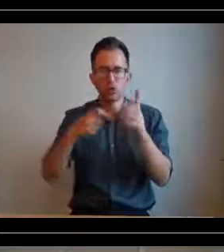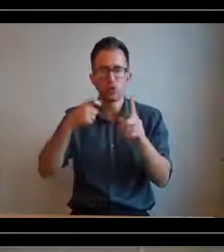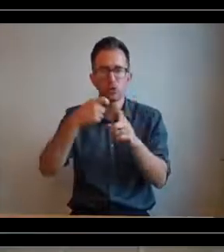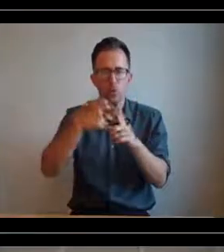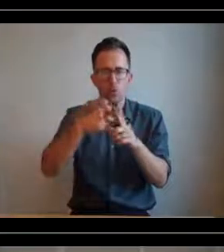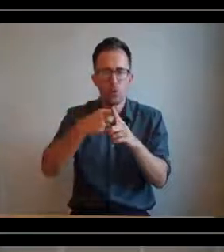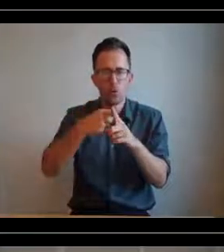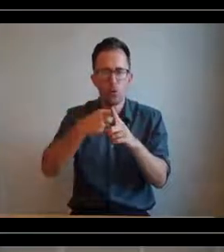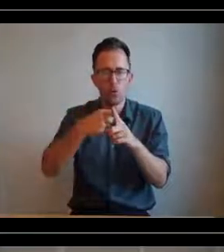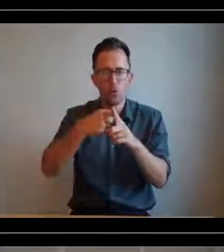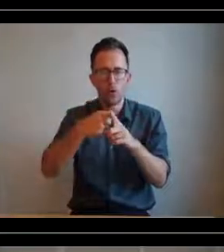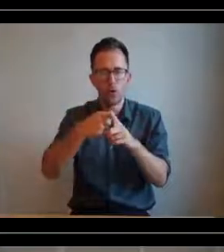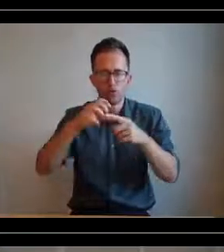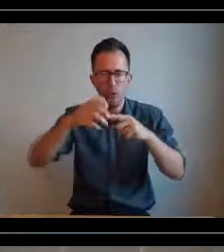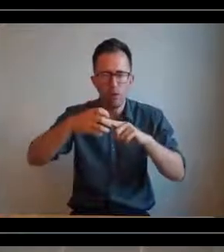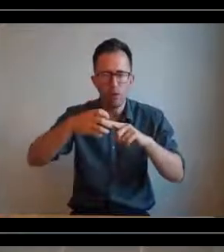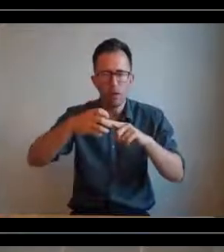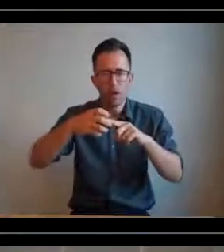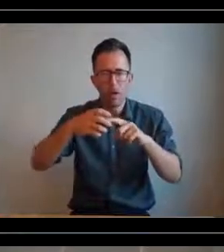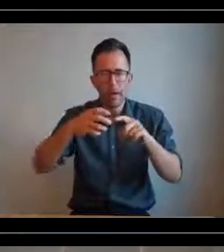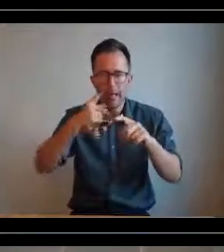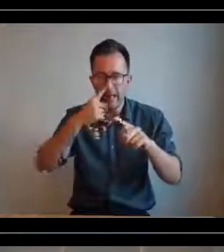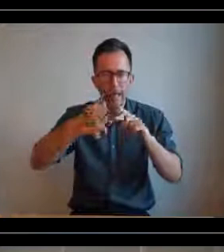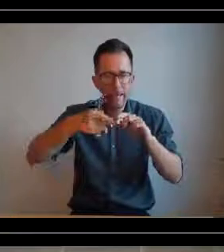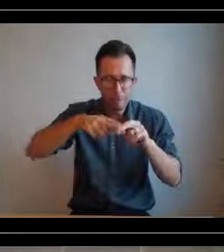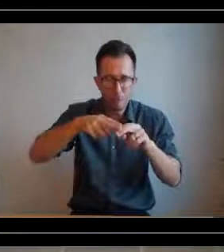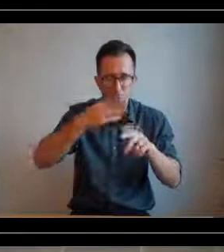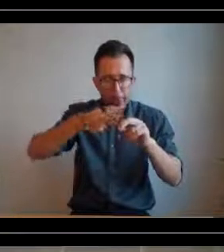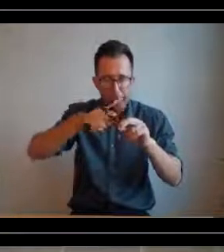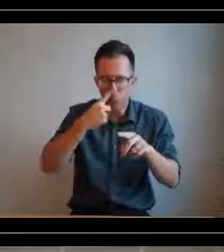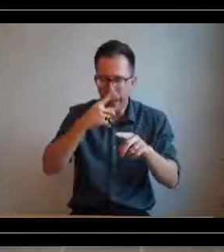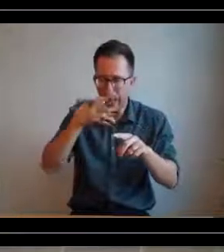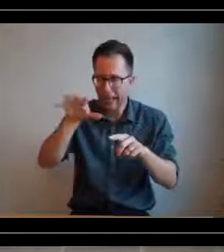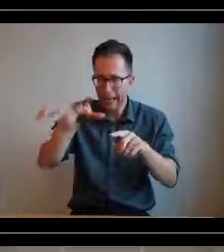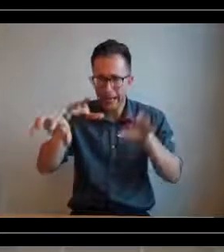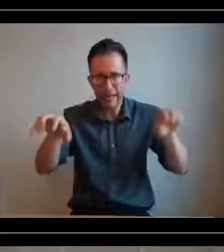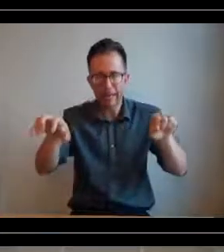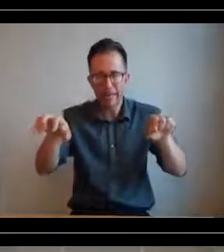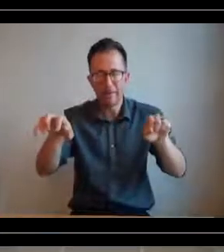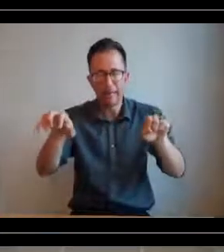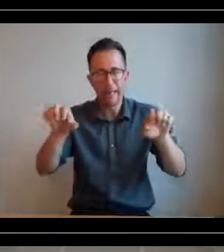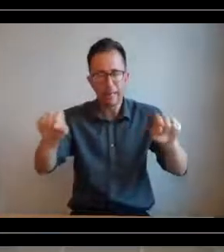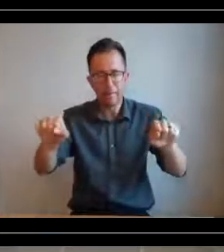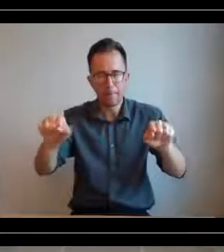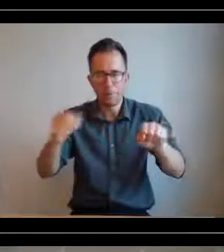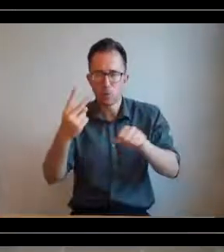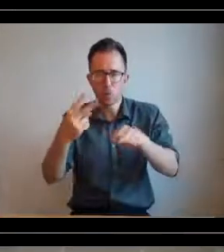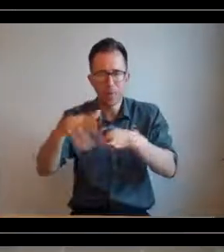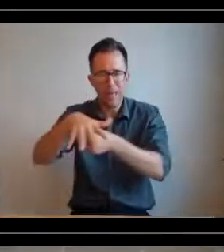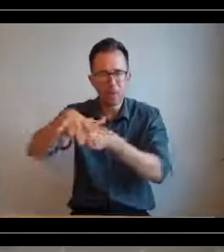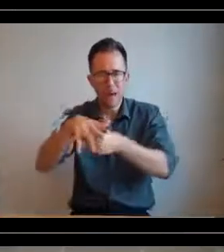the southern tunnel entrance, and we're working with the Environment Agency